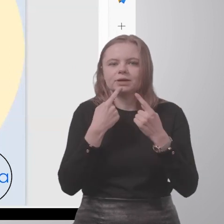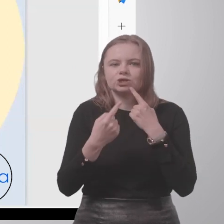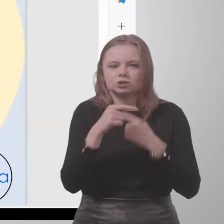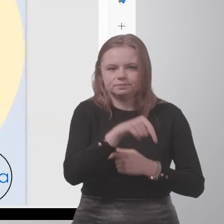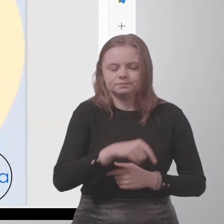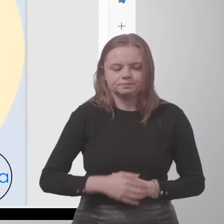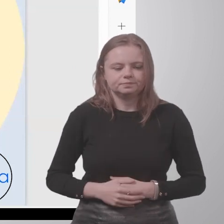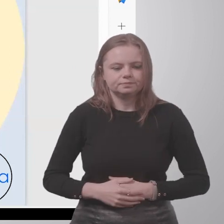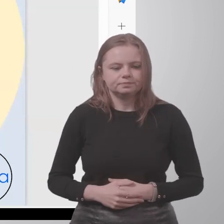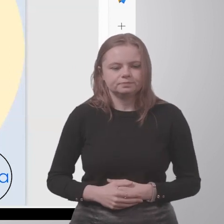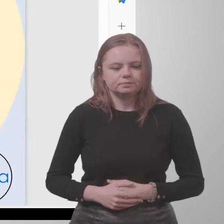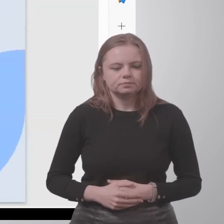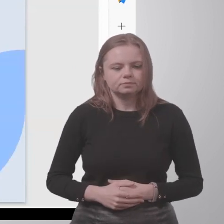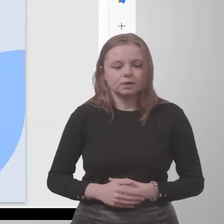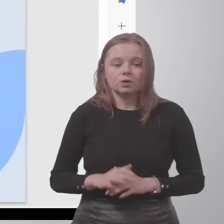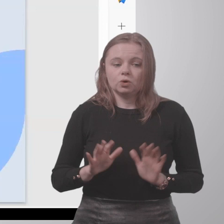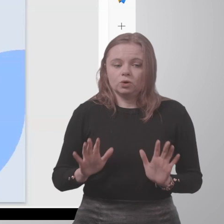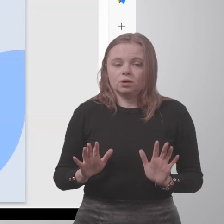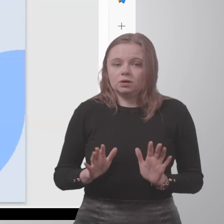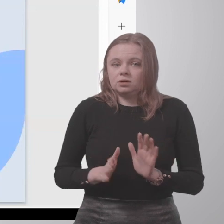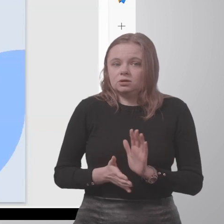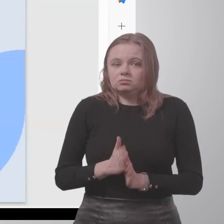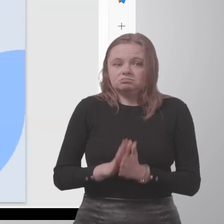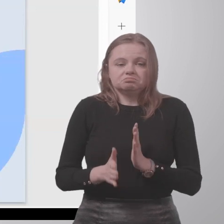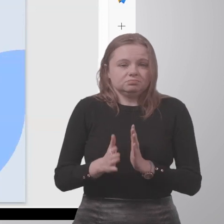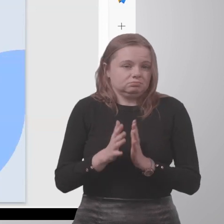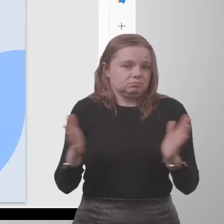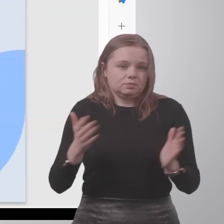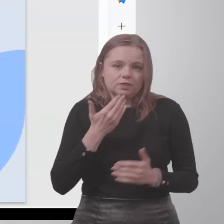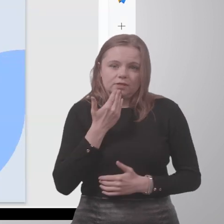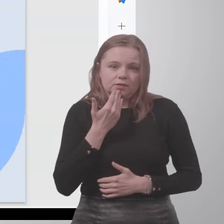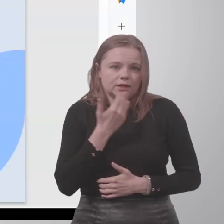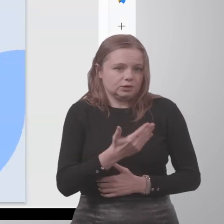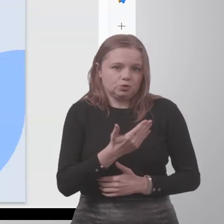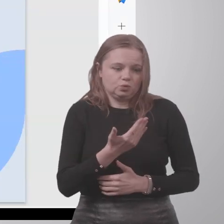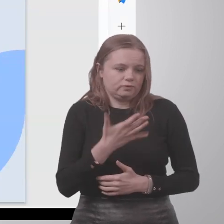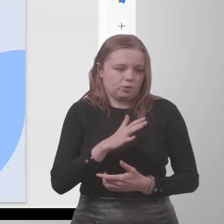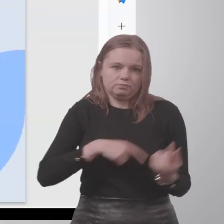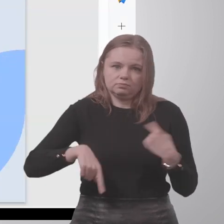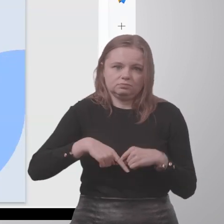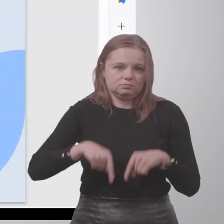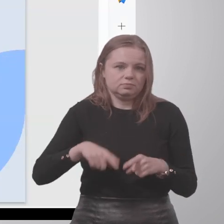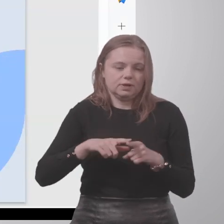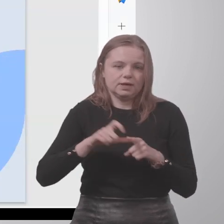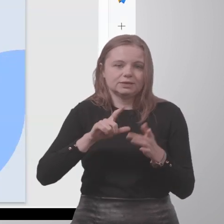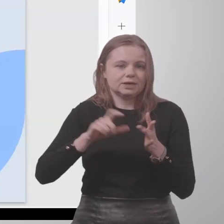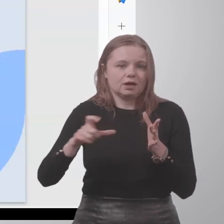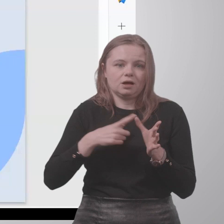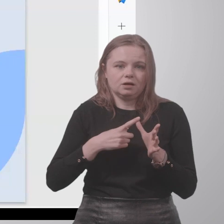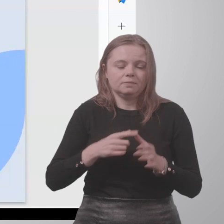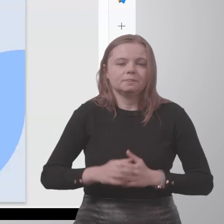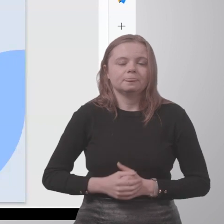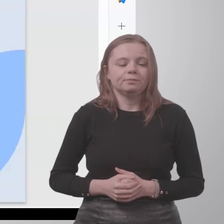kind of further information on this area. And all that leaves me to say is the biggest thank you from everyone here at